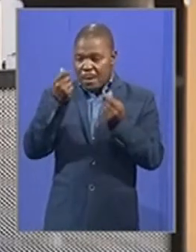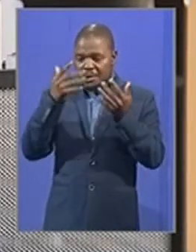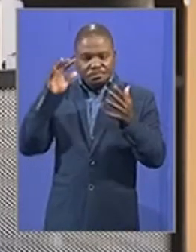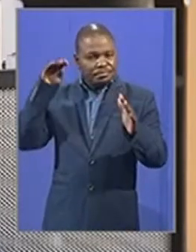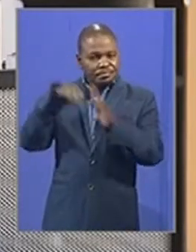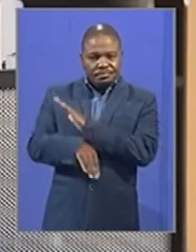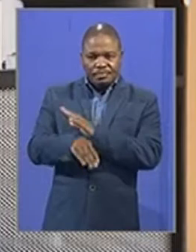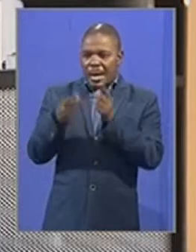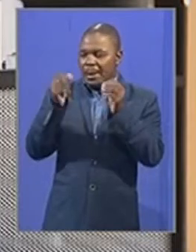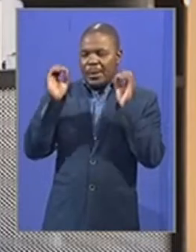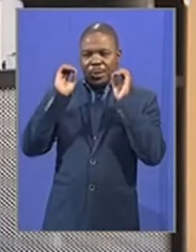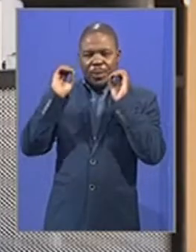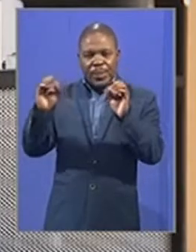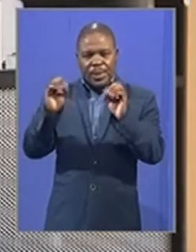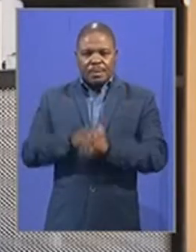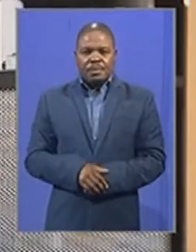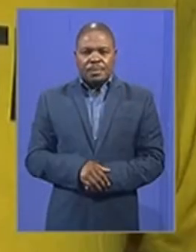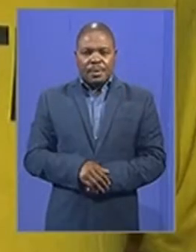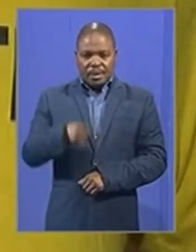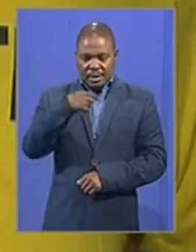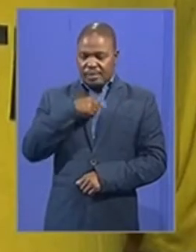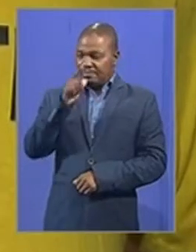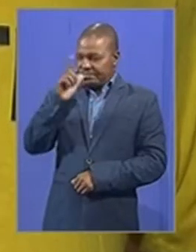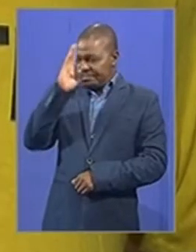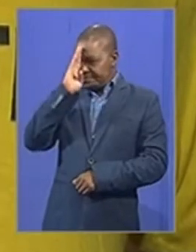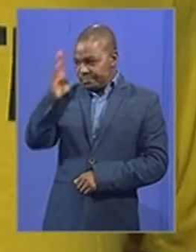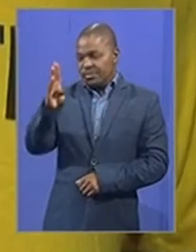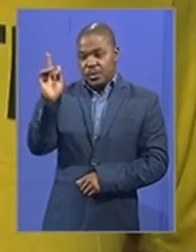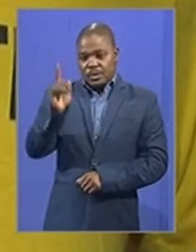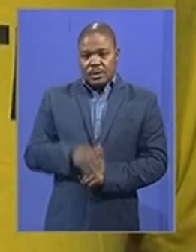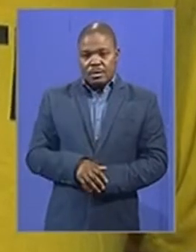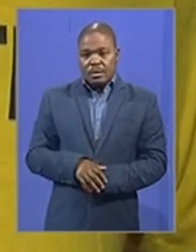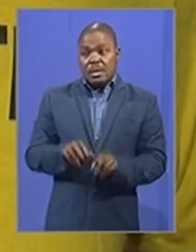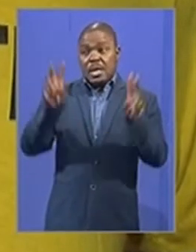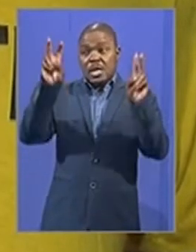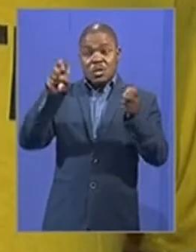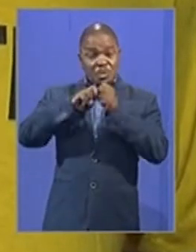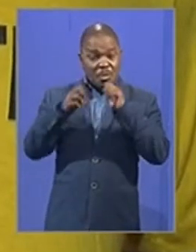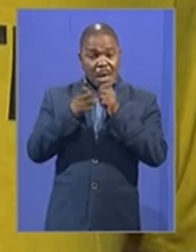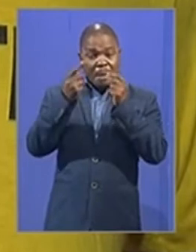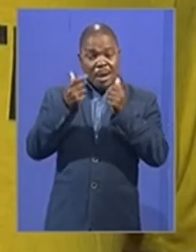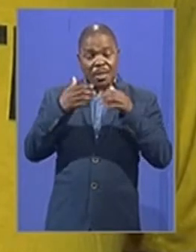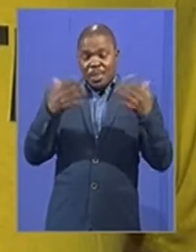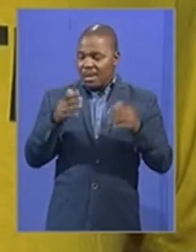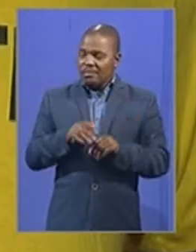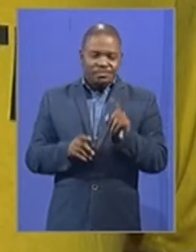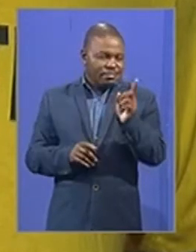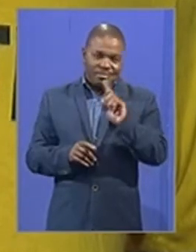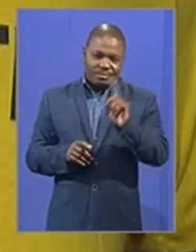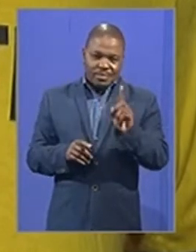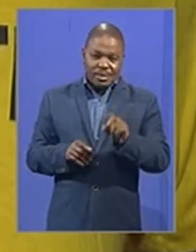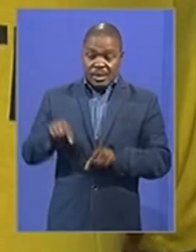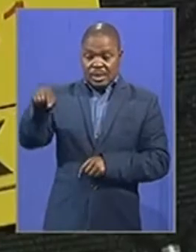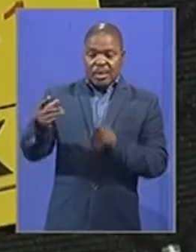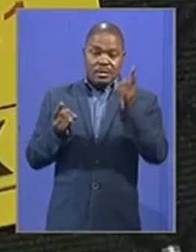left. But I can tell you without fear or favor that the issue is not lack of money. The issue that is